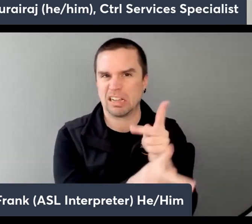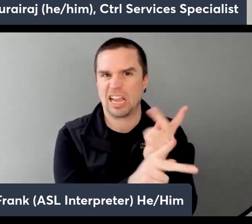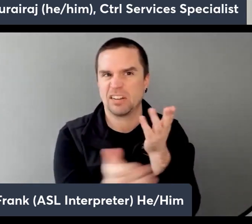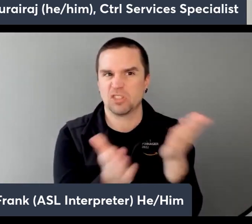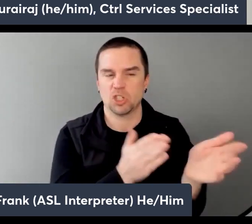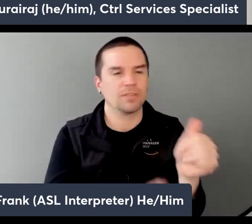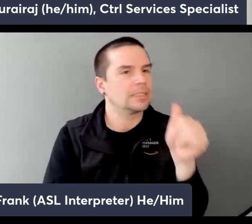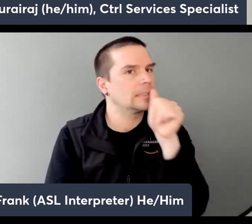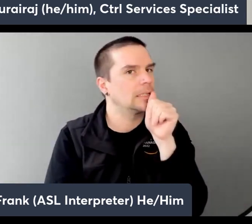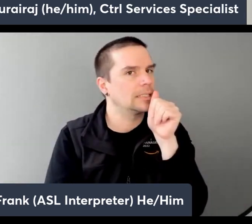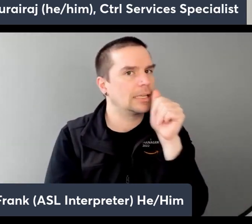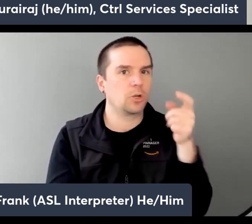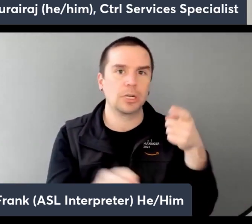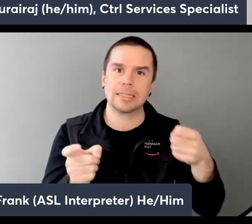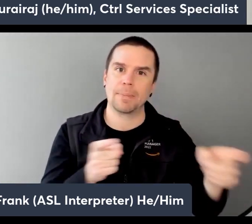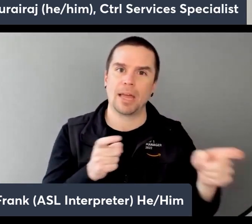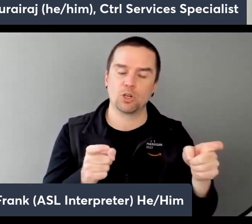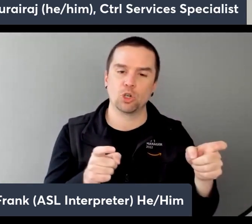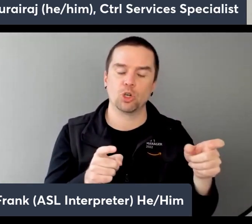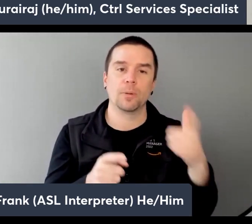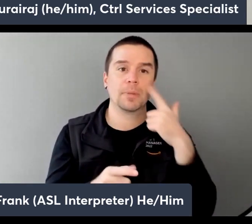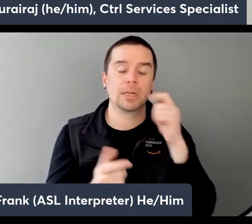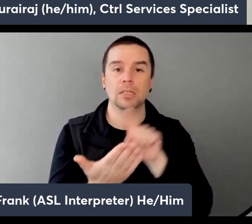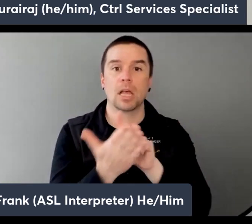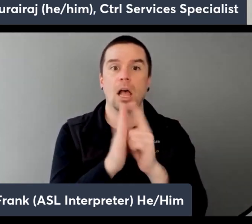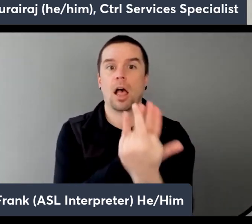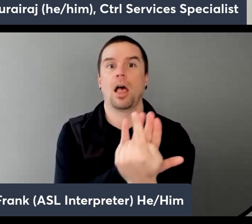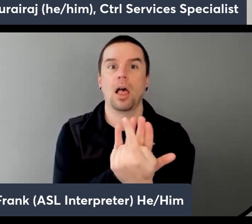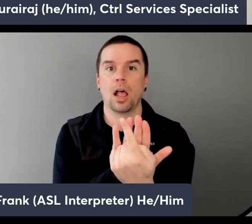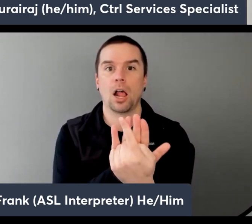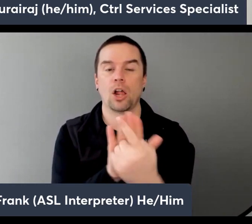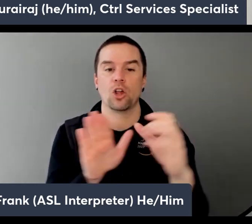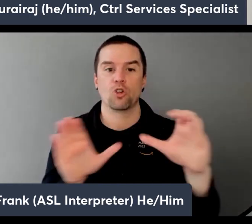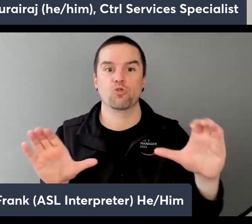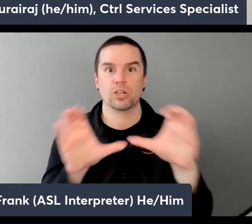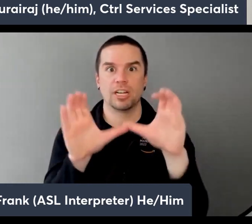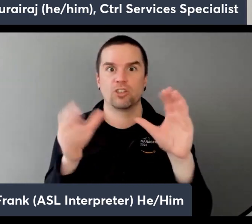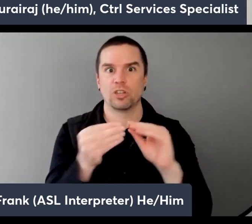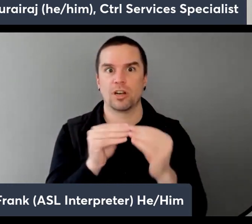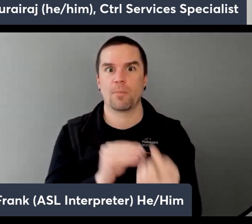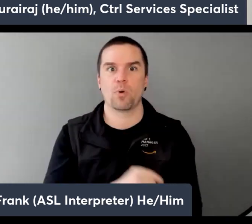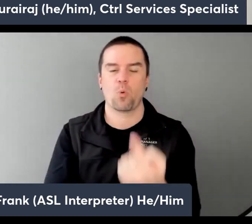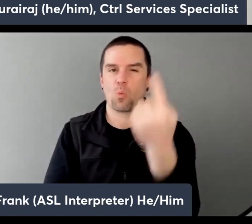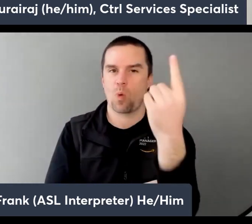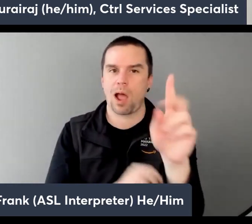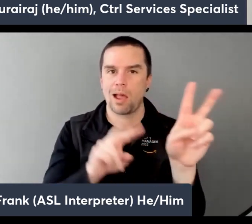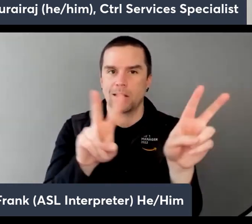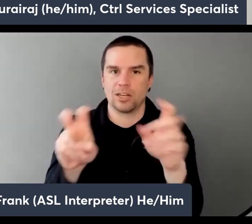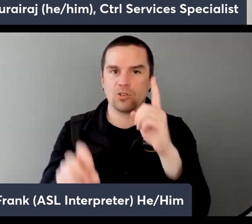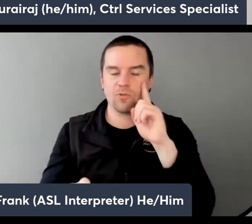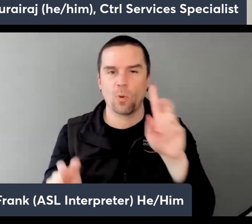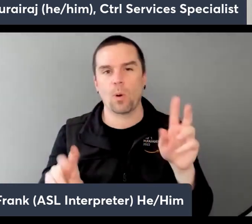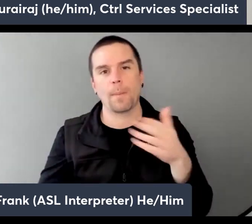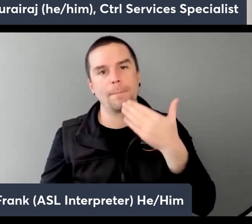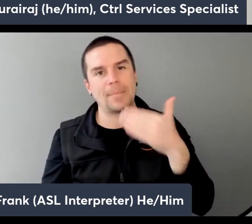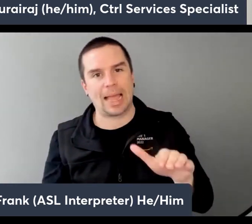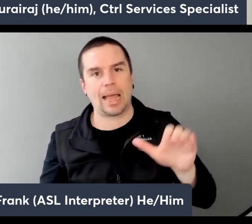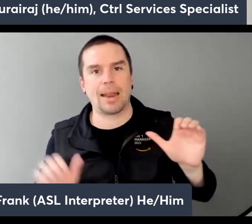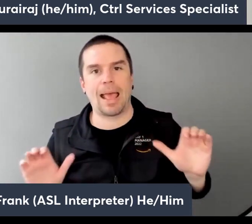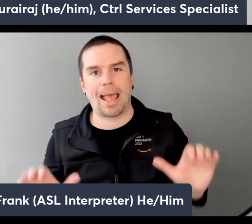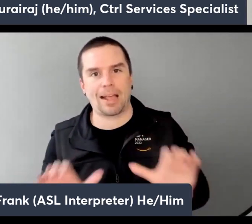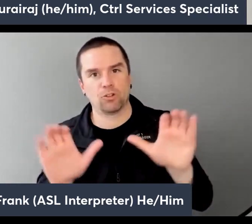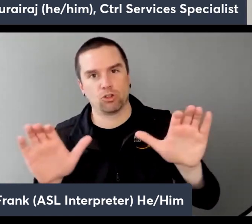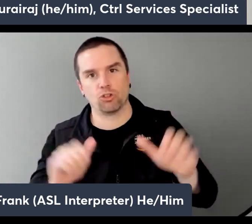because exposed credentials are the number one issue for bad actors. So it is super important. I feel